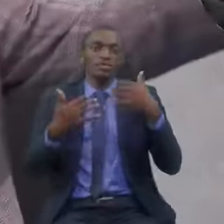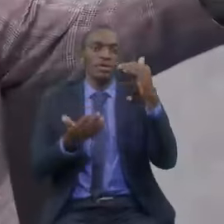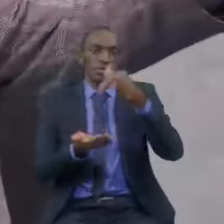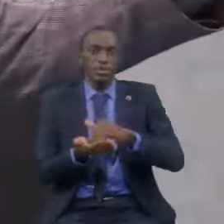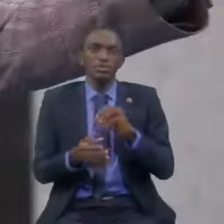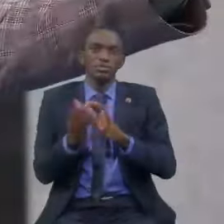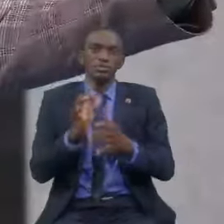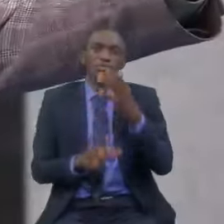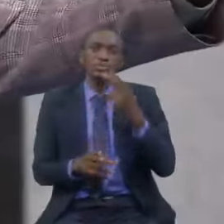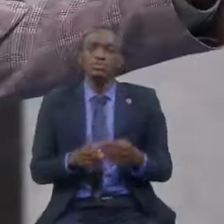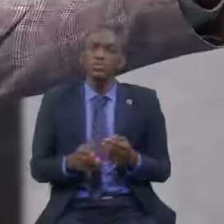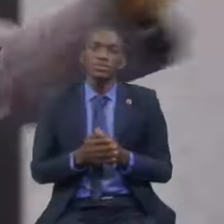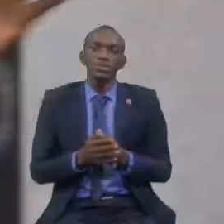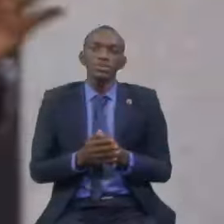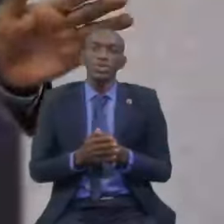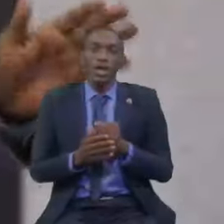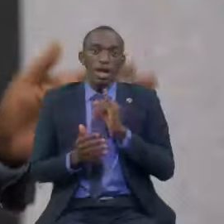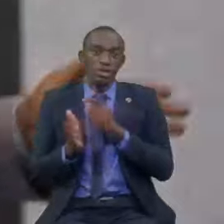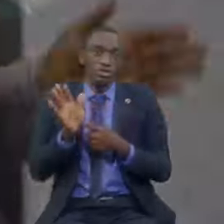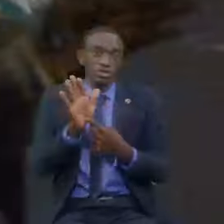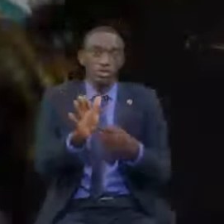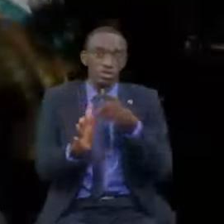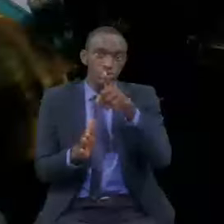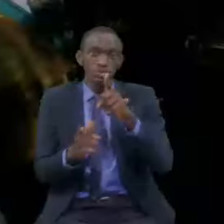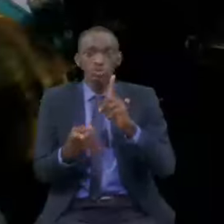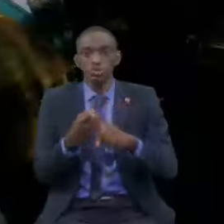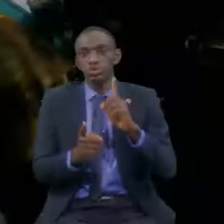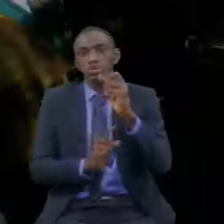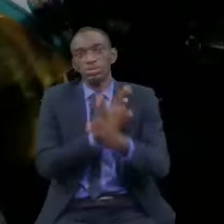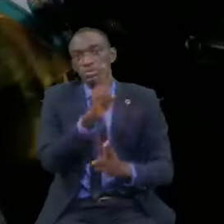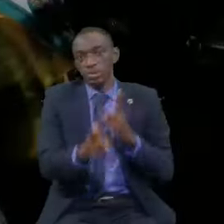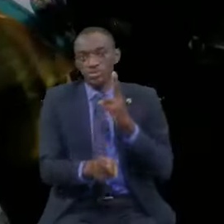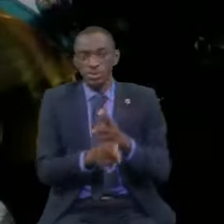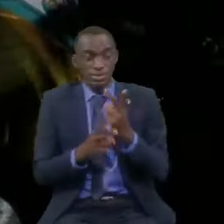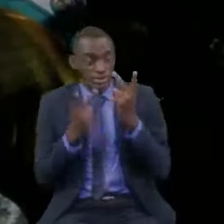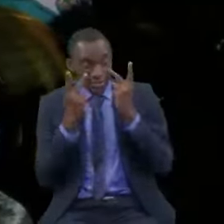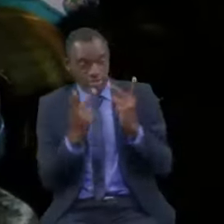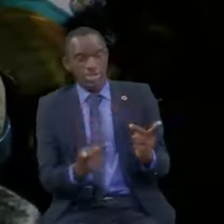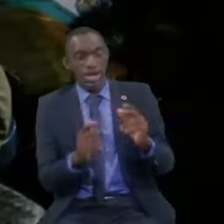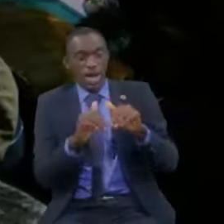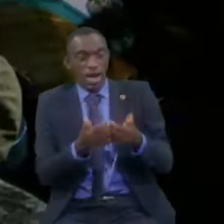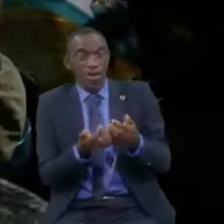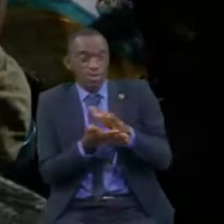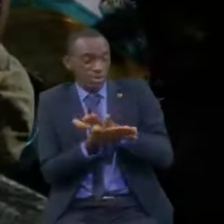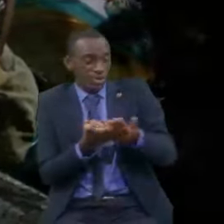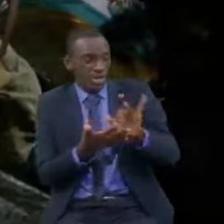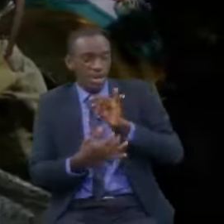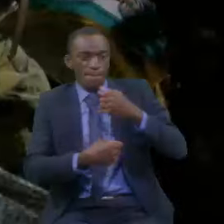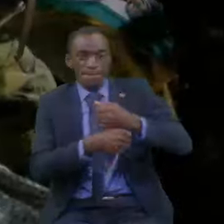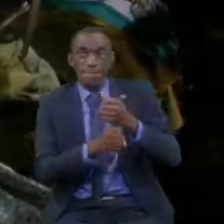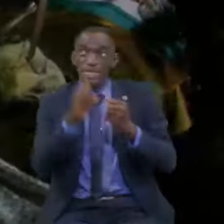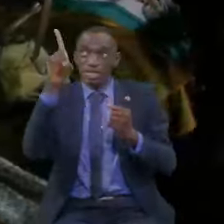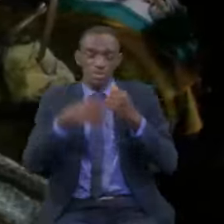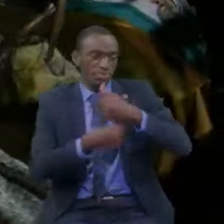you to the whole universe, see how clean I made this woman, how clean